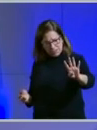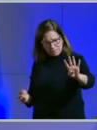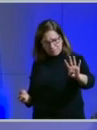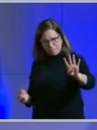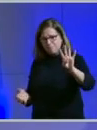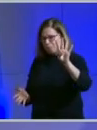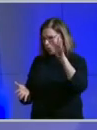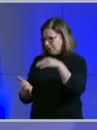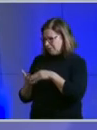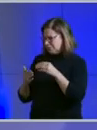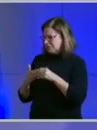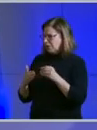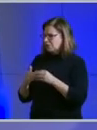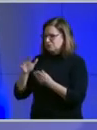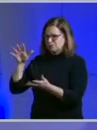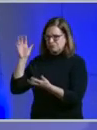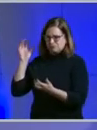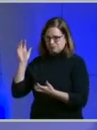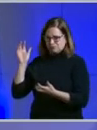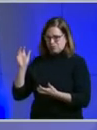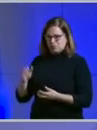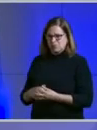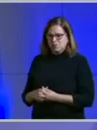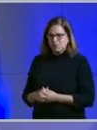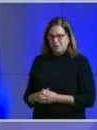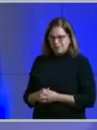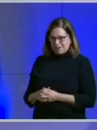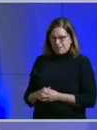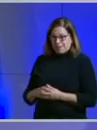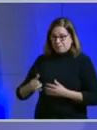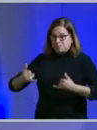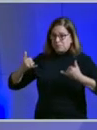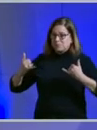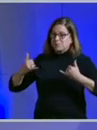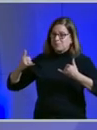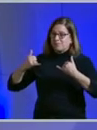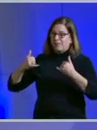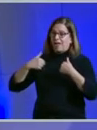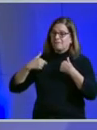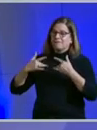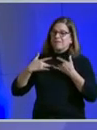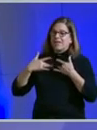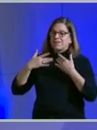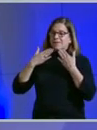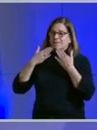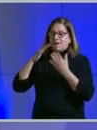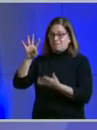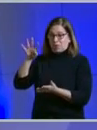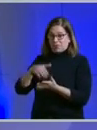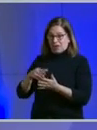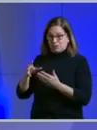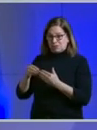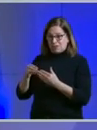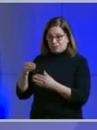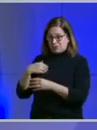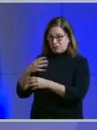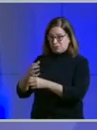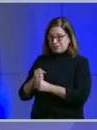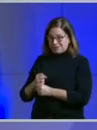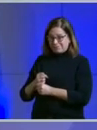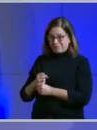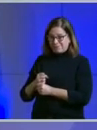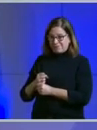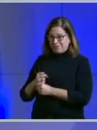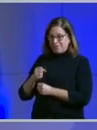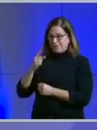Today, we are still thankful to Mayor Bowser, not just because of the $4,000 we received, but also because of her support